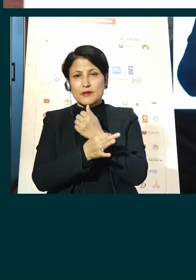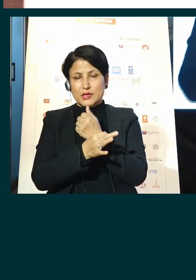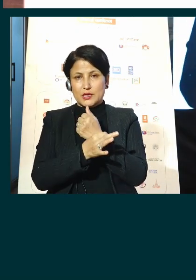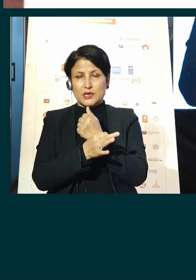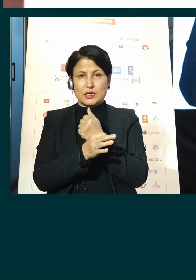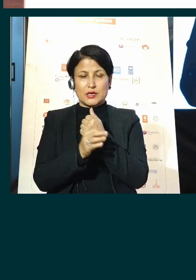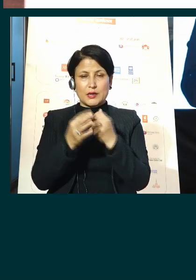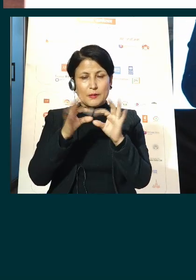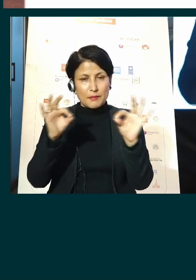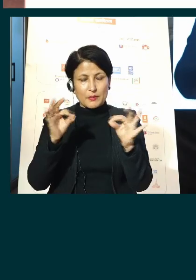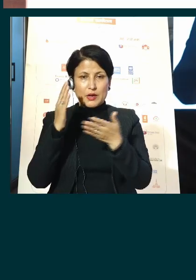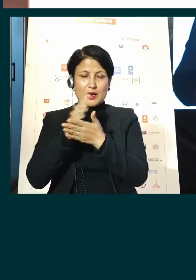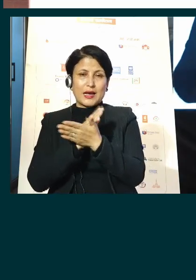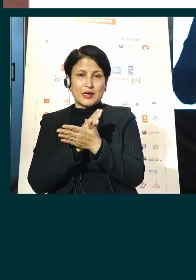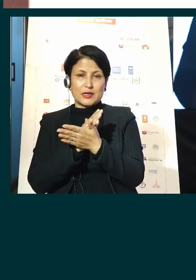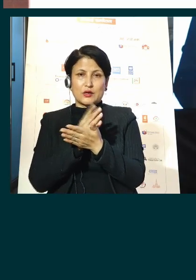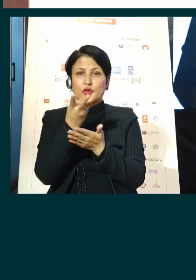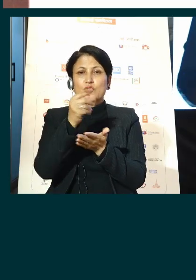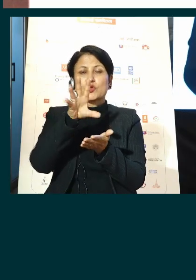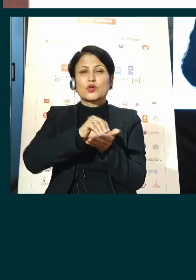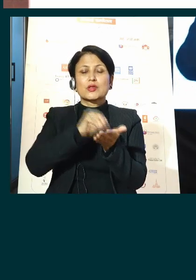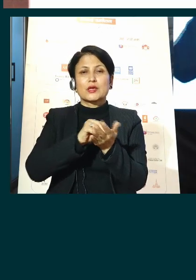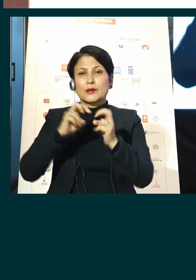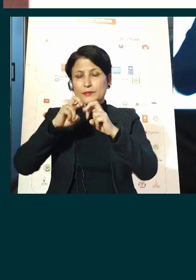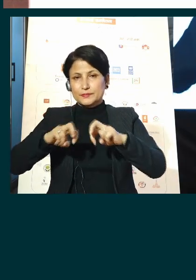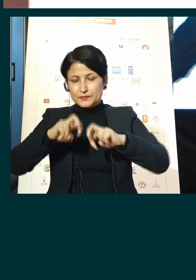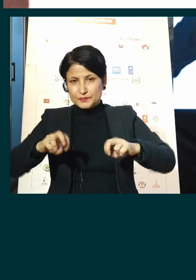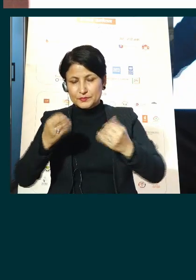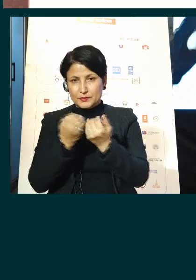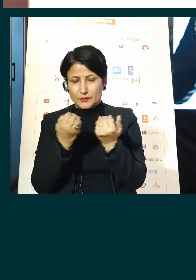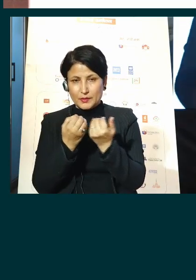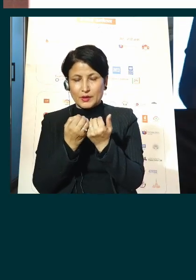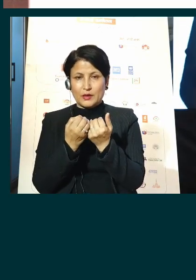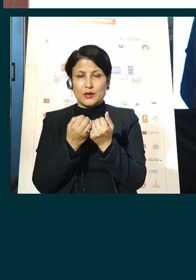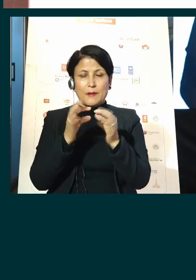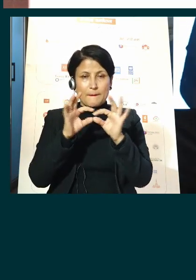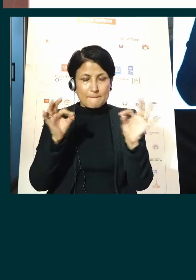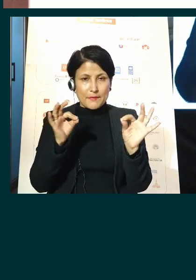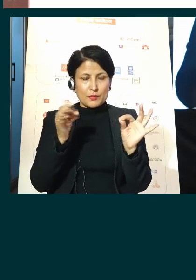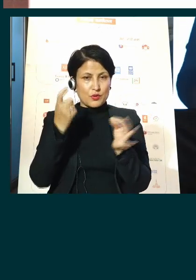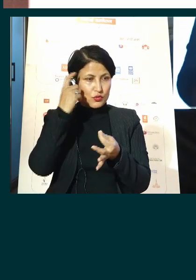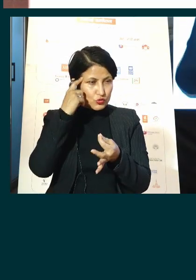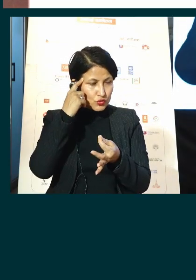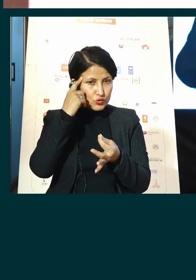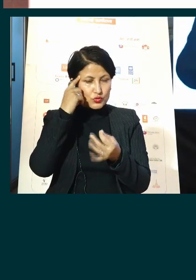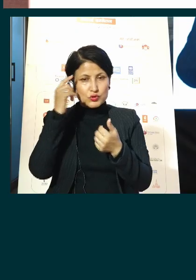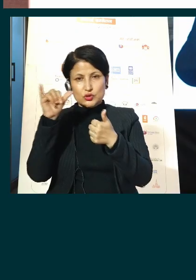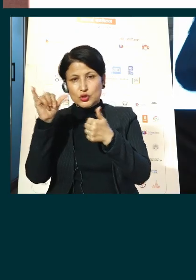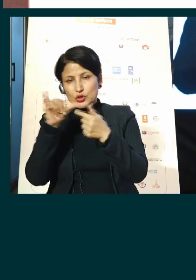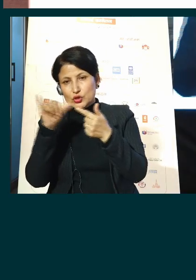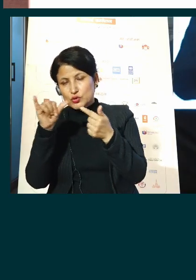complex intervention data. So it's going to bring together lots of different data sources, from YouTube videos to campaigns